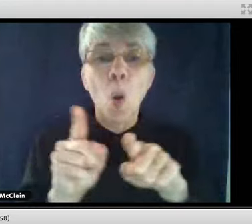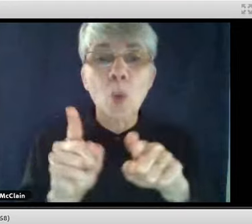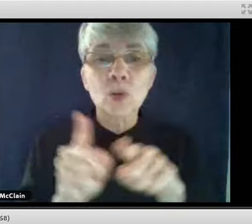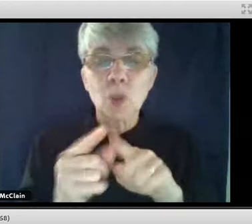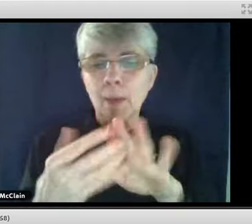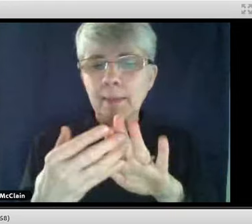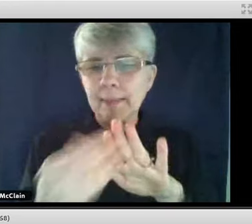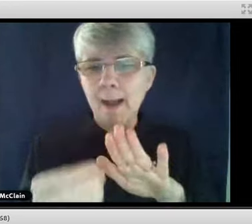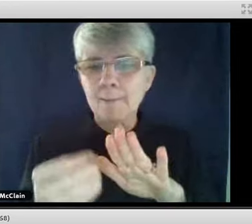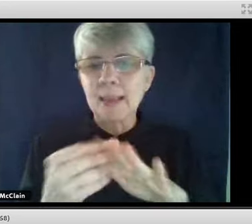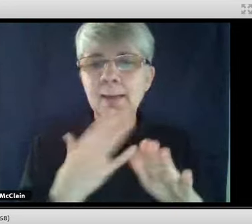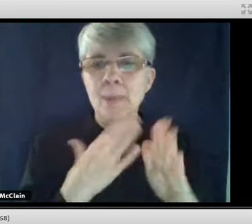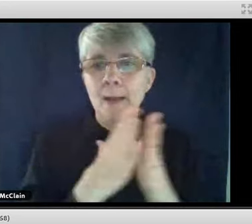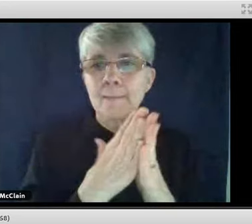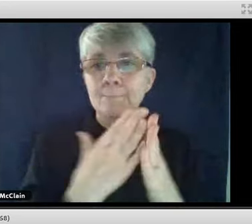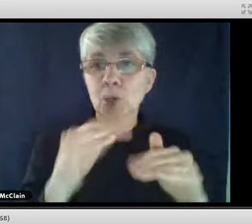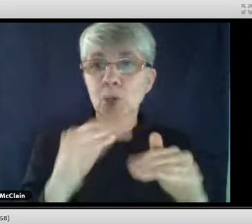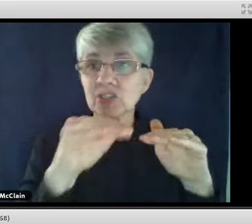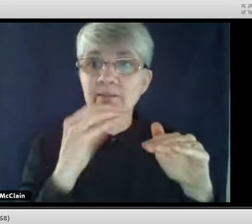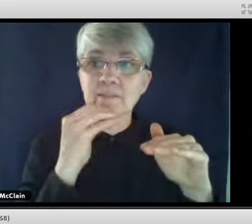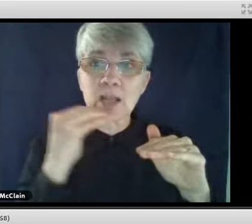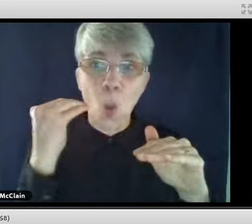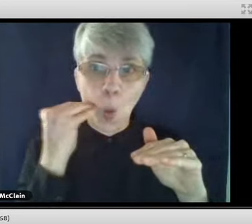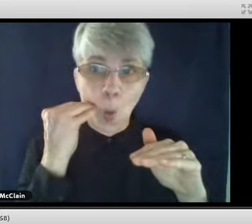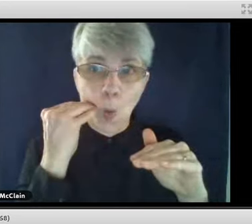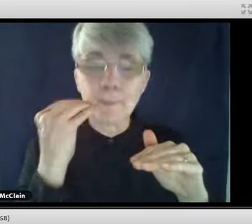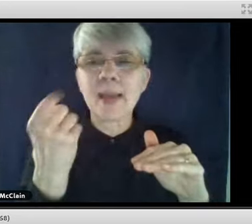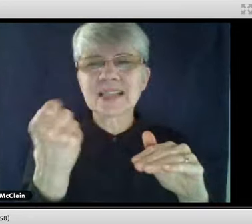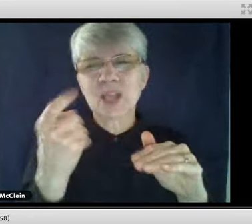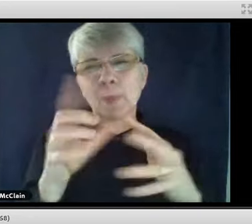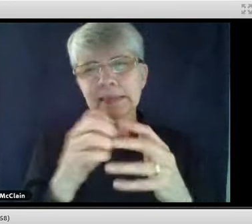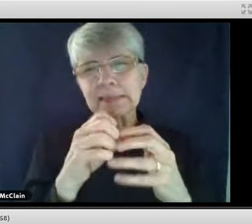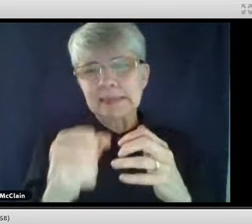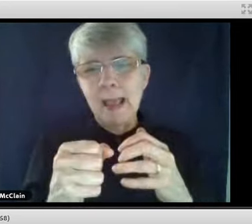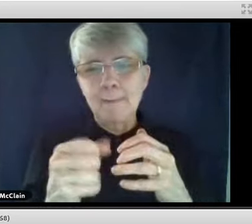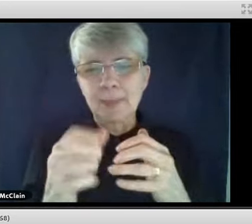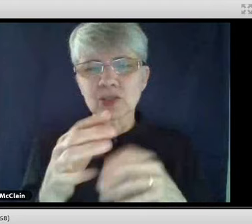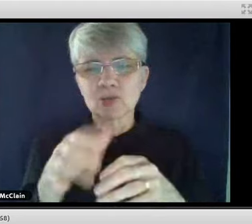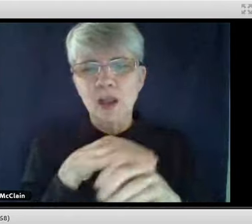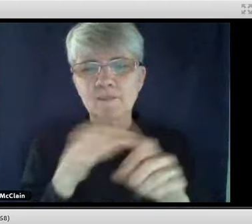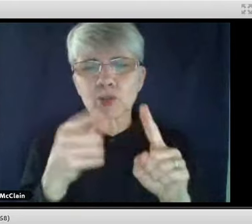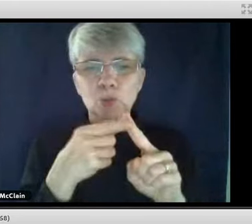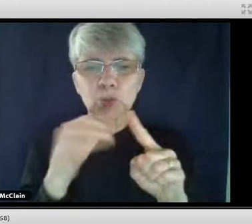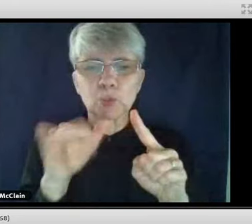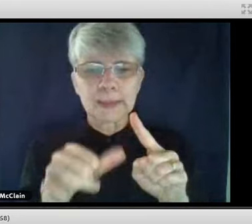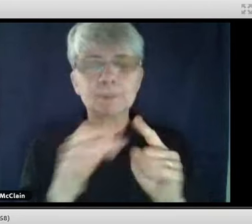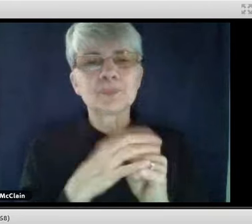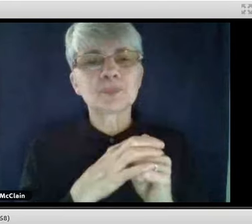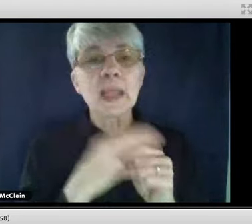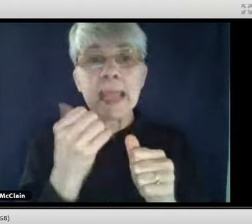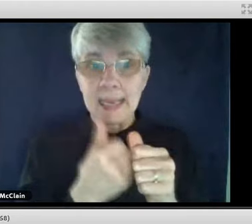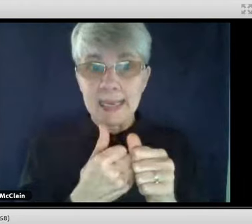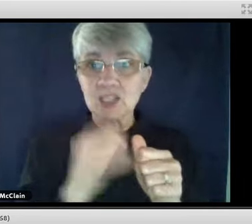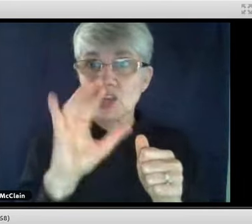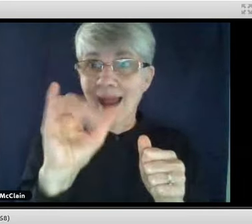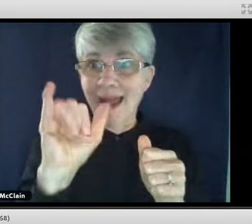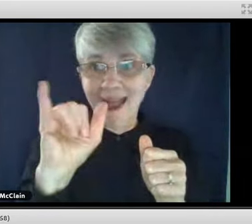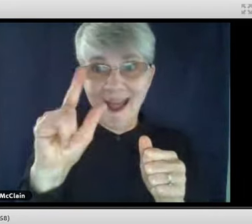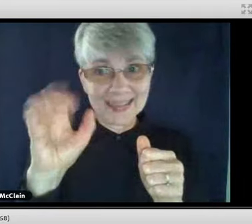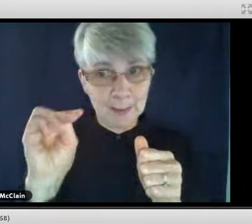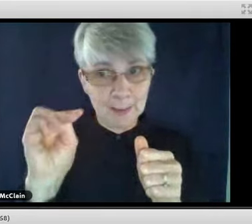a copy that's sitting on my bookshelf at home that has a slight damage to the cover. Okay, so each item,